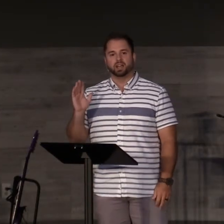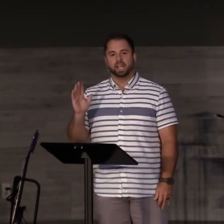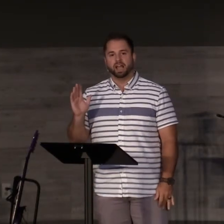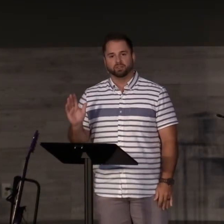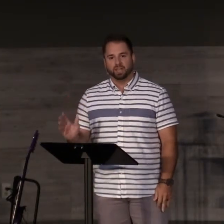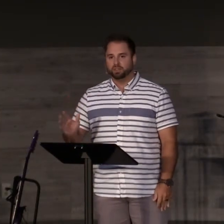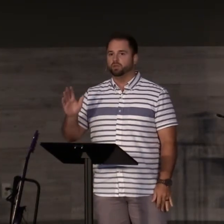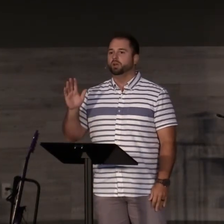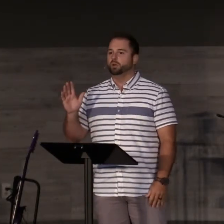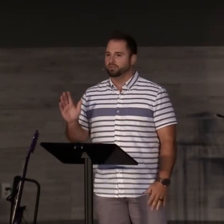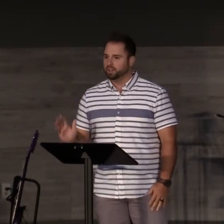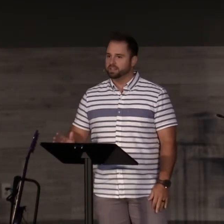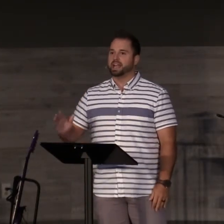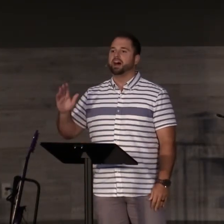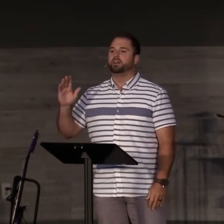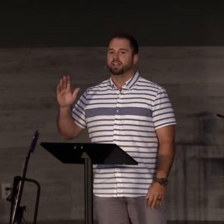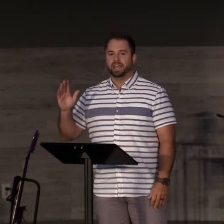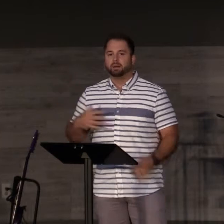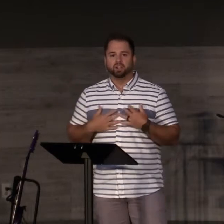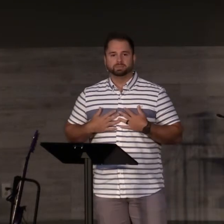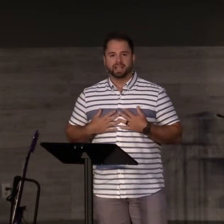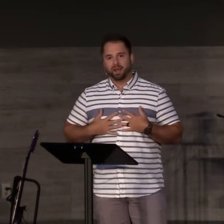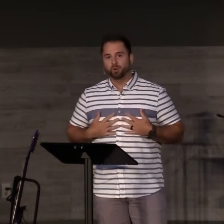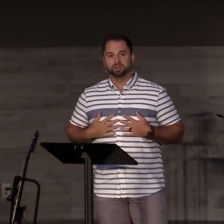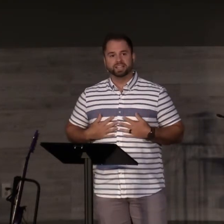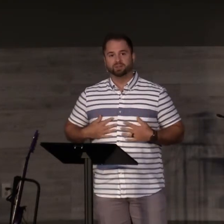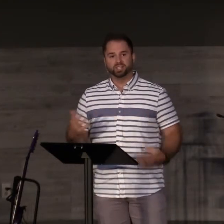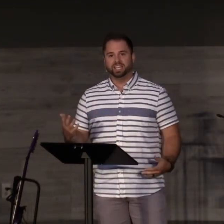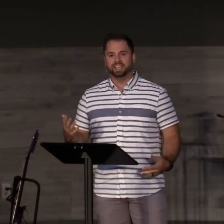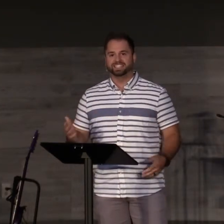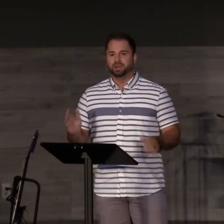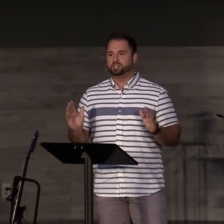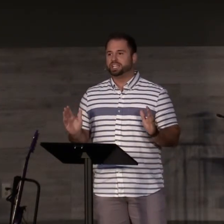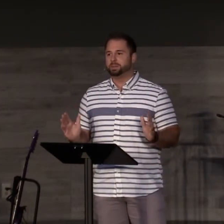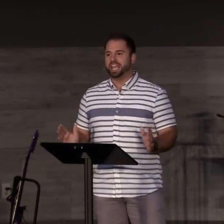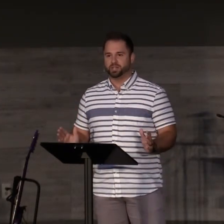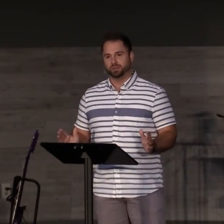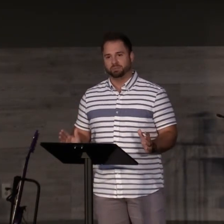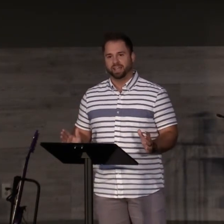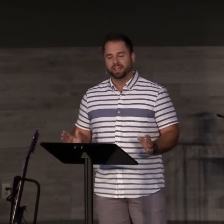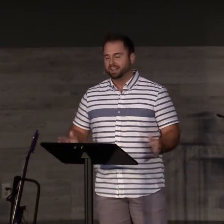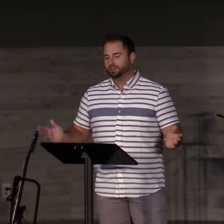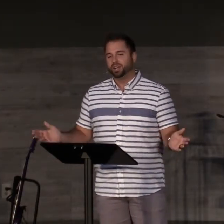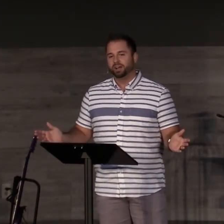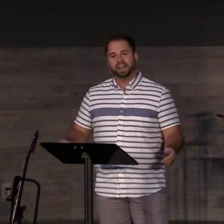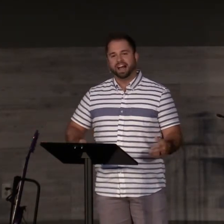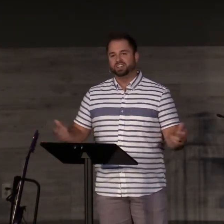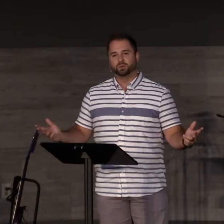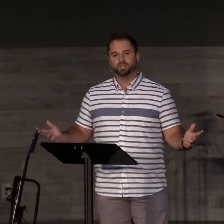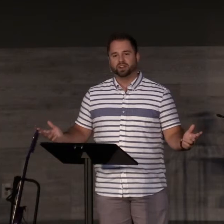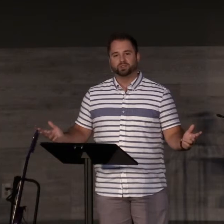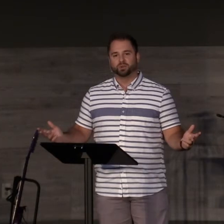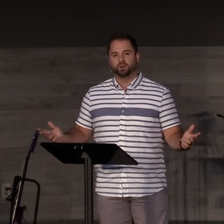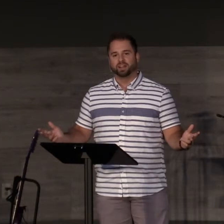says, look, honey, I forgive you. We'll figure this out. And I'm all upset. I'm more upset than what she is, but she is patient with me. Well, you know what? I